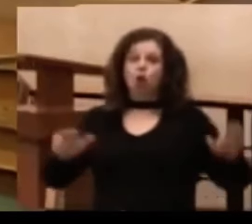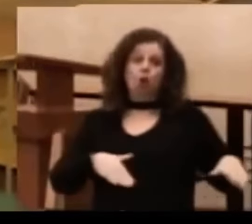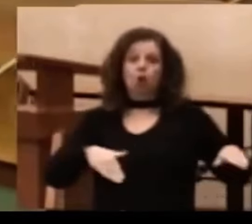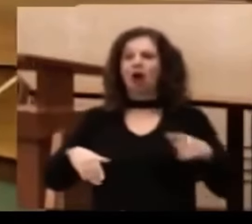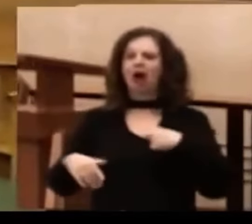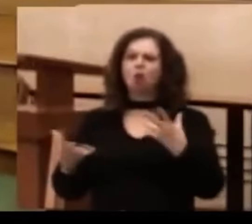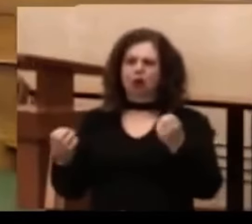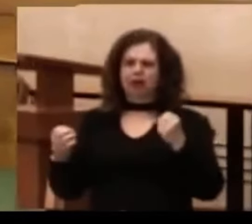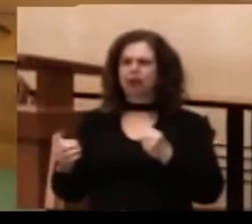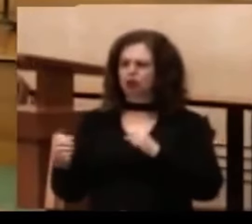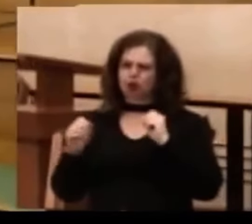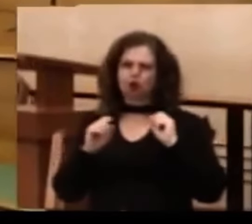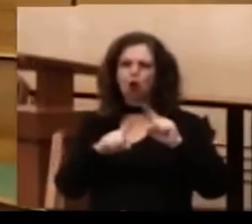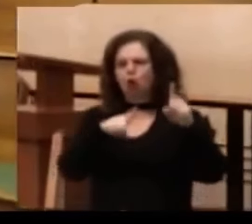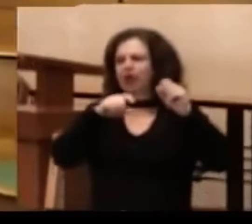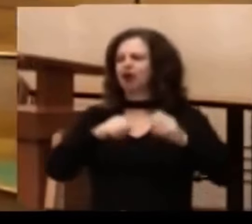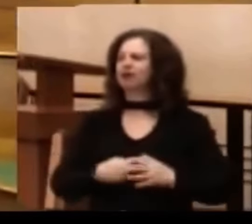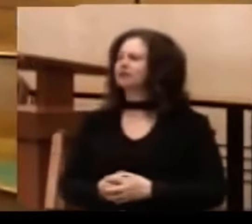there.